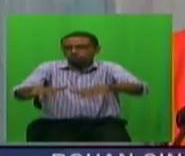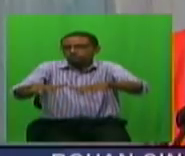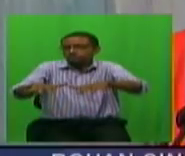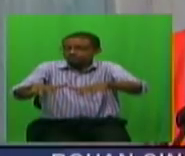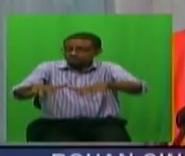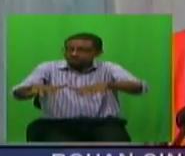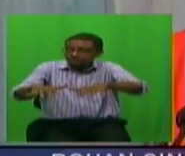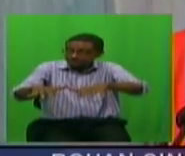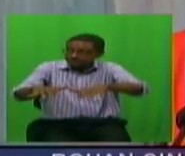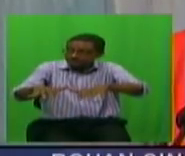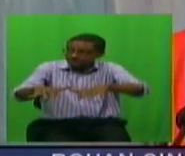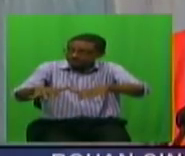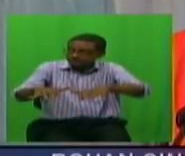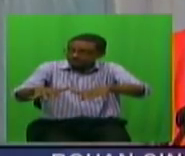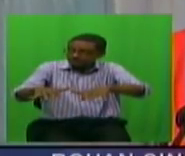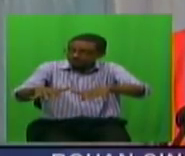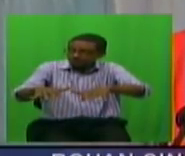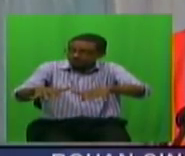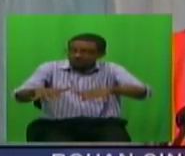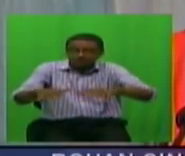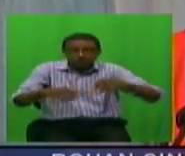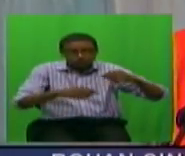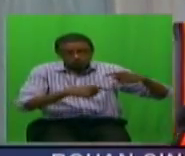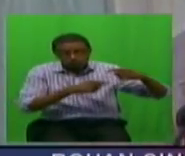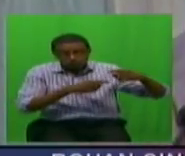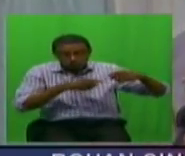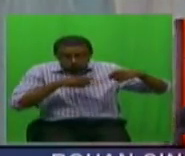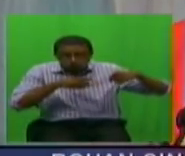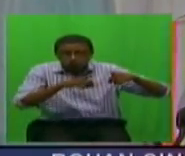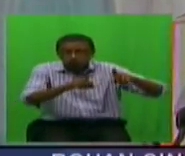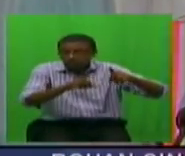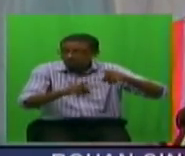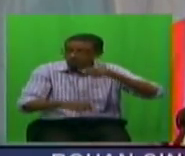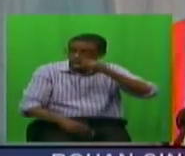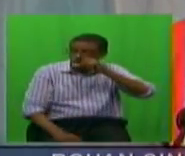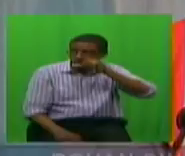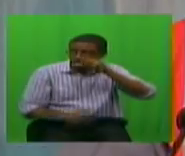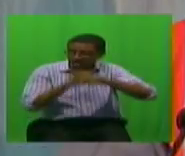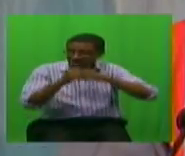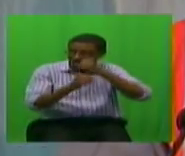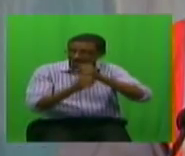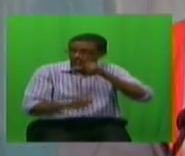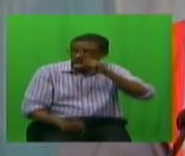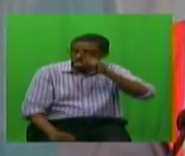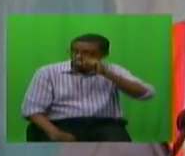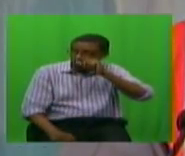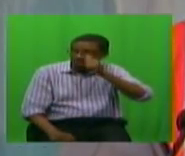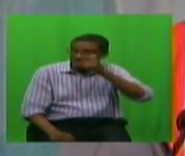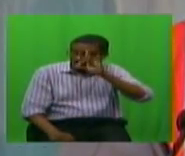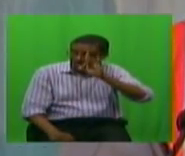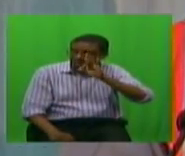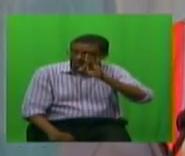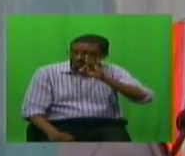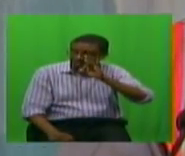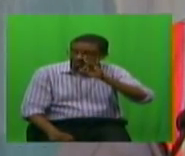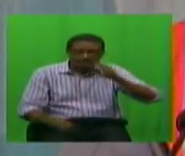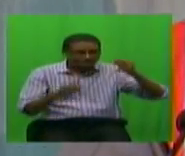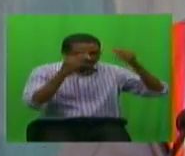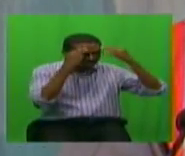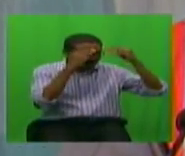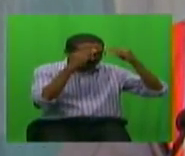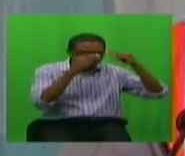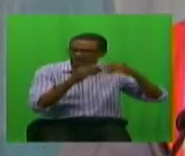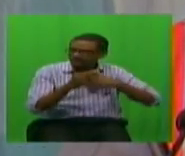Again, throughout 2018, the ministry would have undergone a significant program